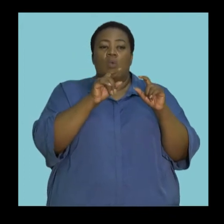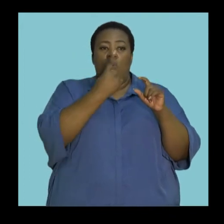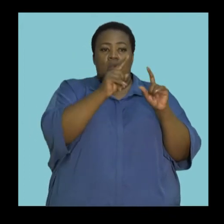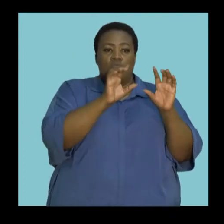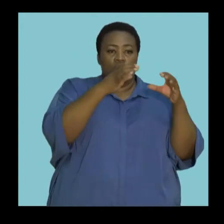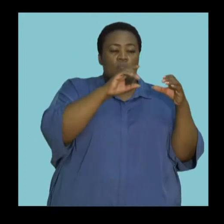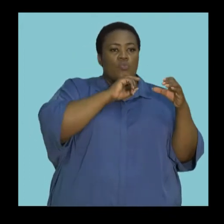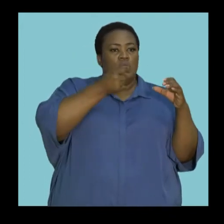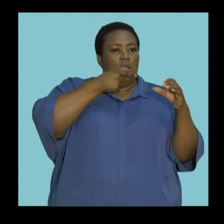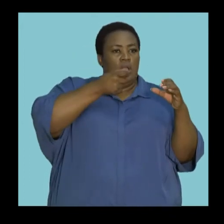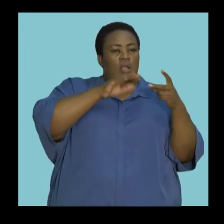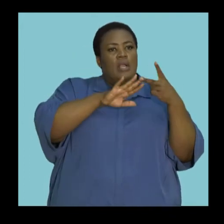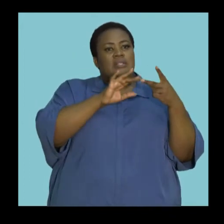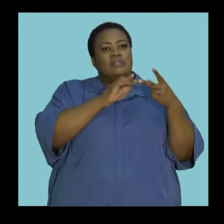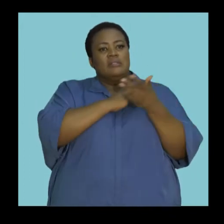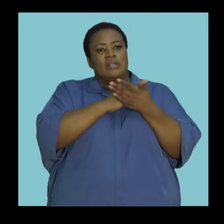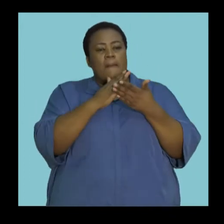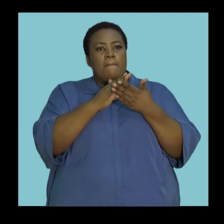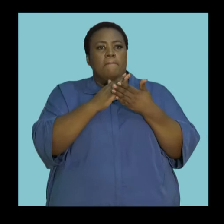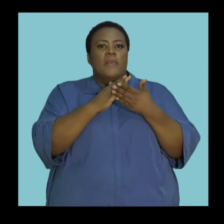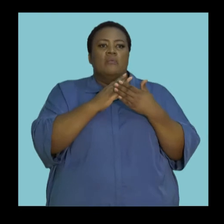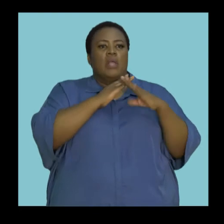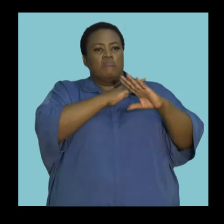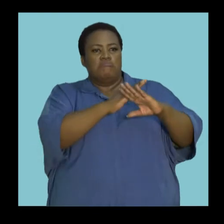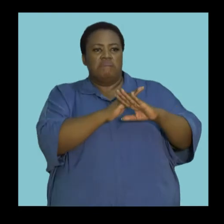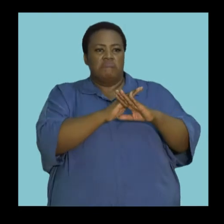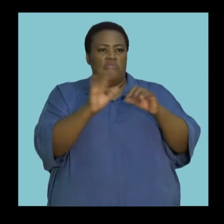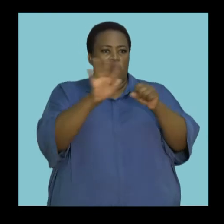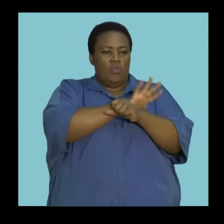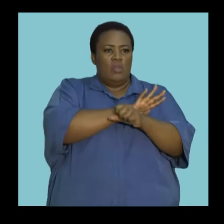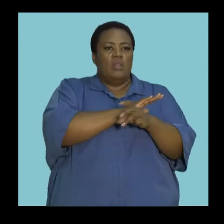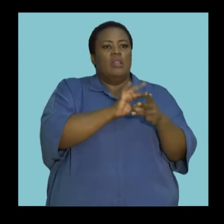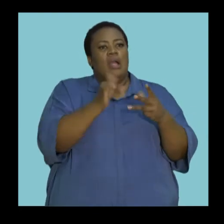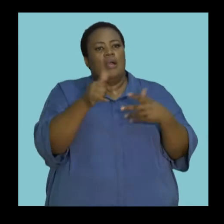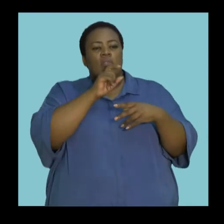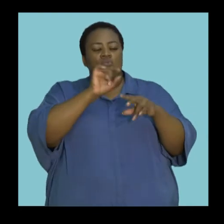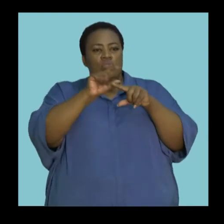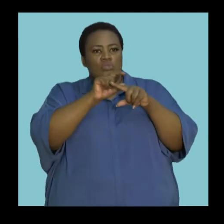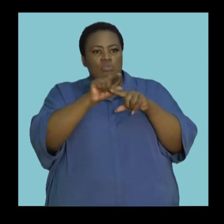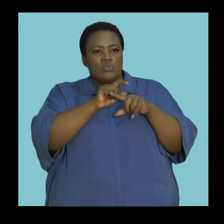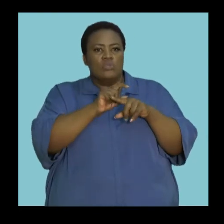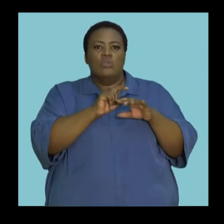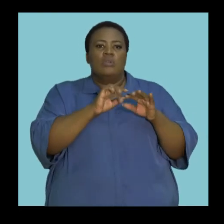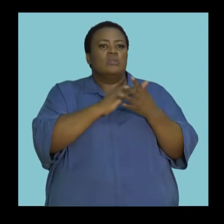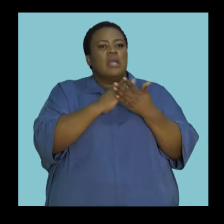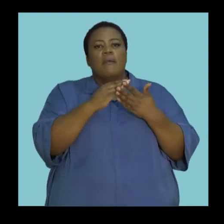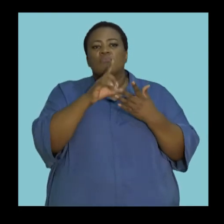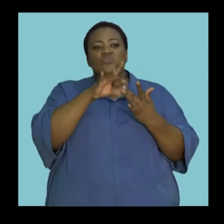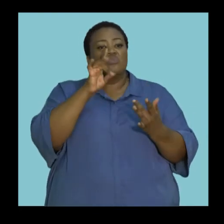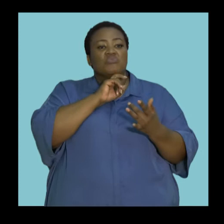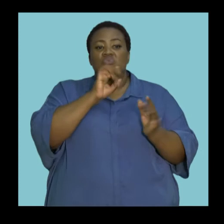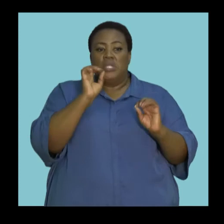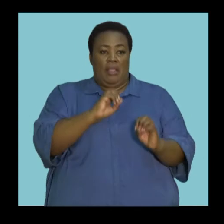used the pill, some that preferred to use the condom, some that used the rhythm method, and others that chose to use none. So we've